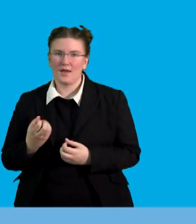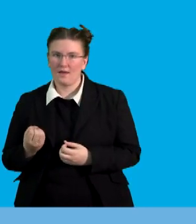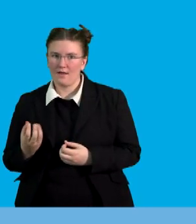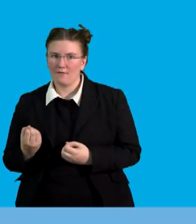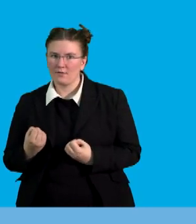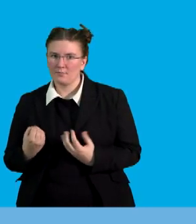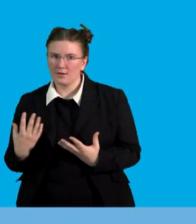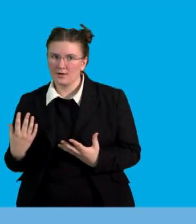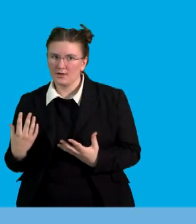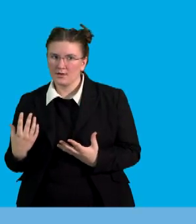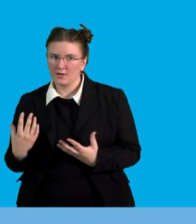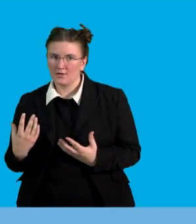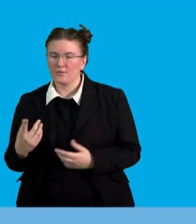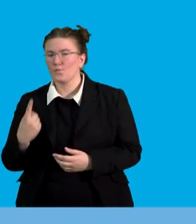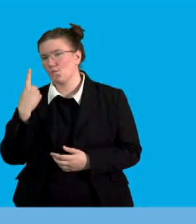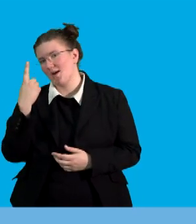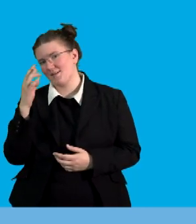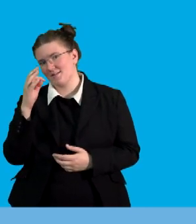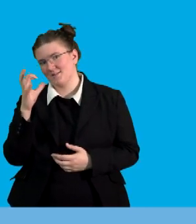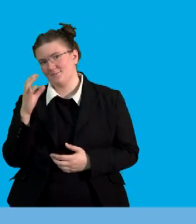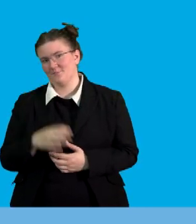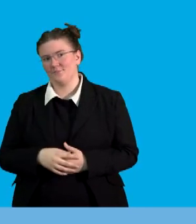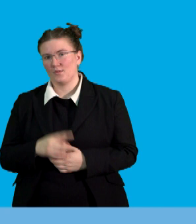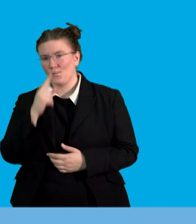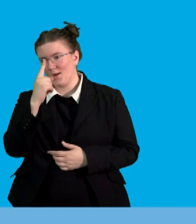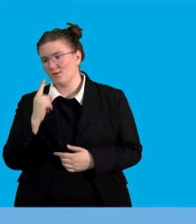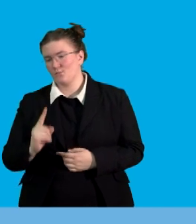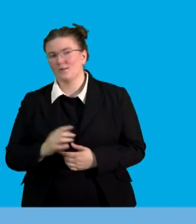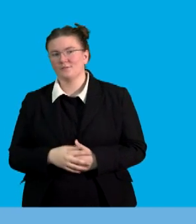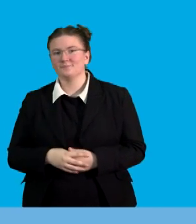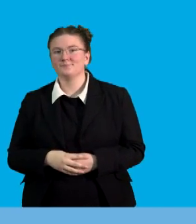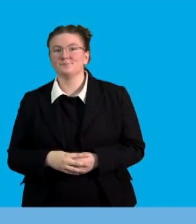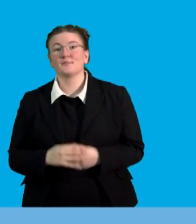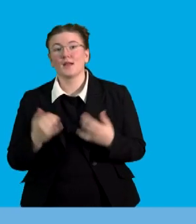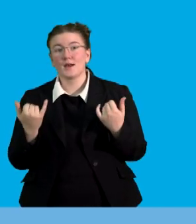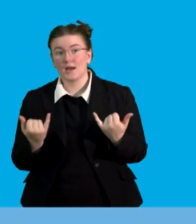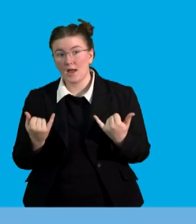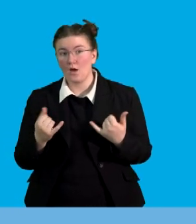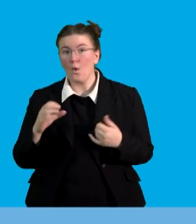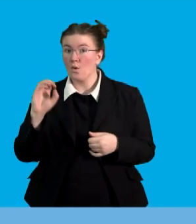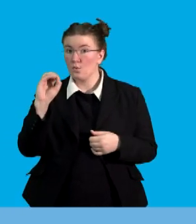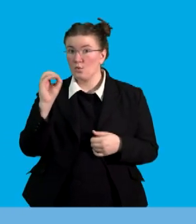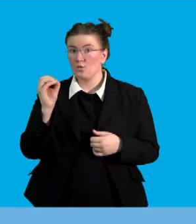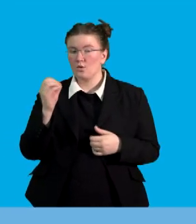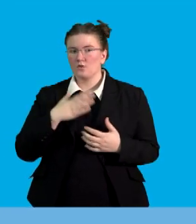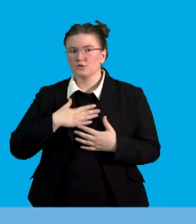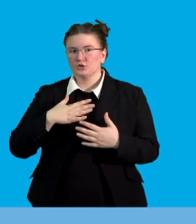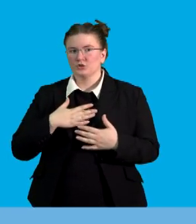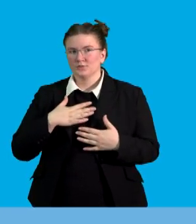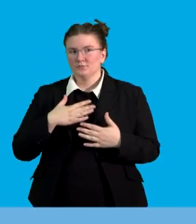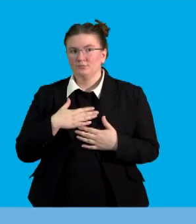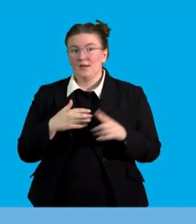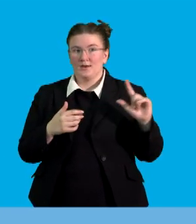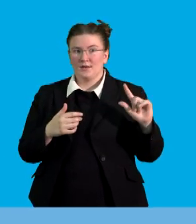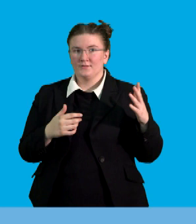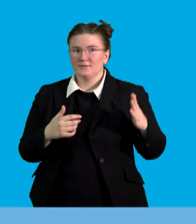side we have there's also just the one, so we have one. Then now, what about the oxygen atoms that we have on the left-hand